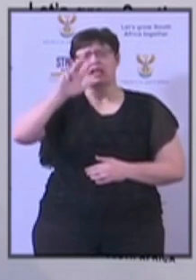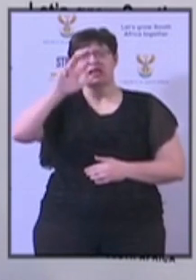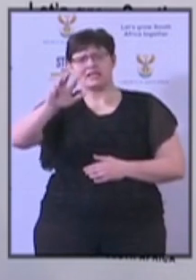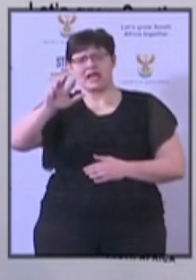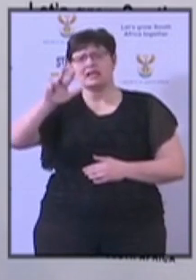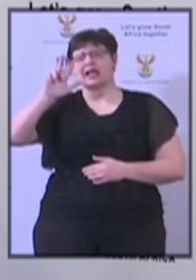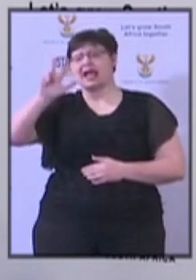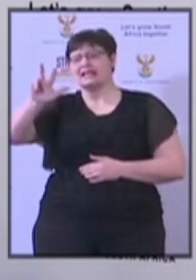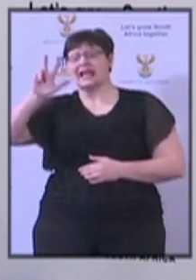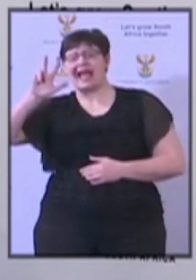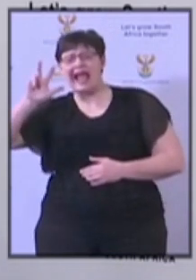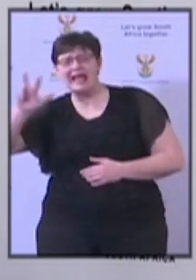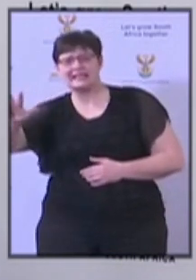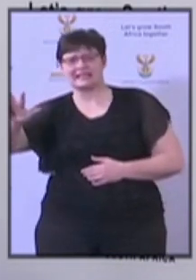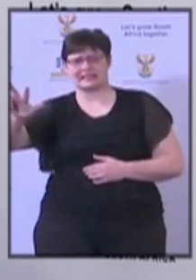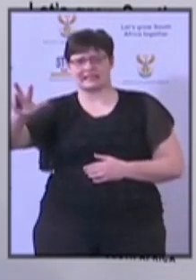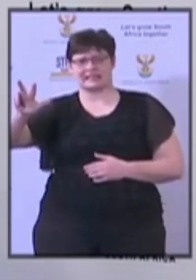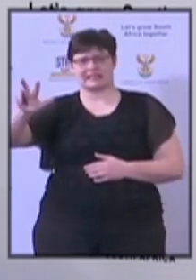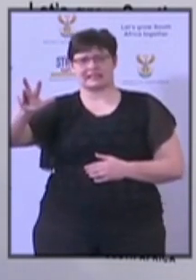366,988